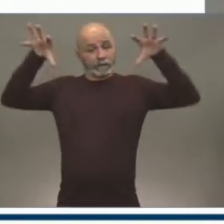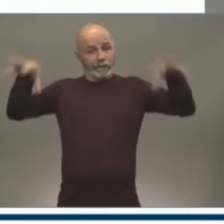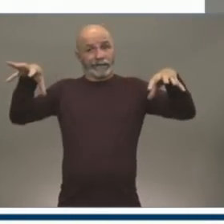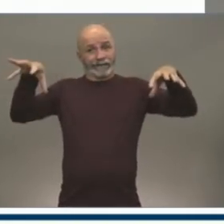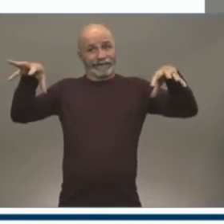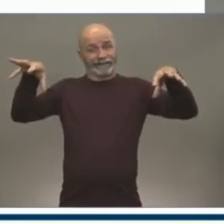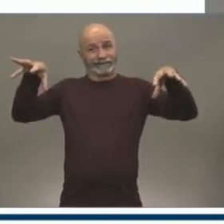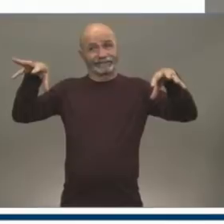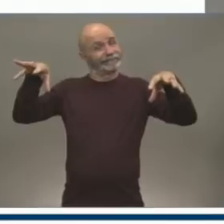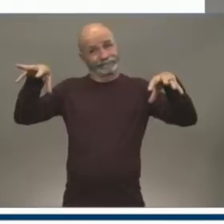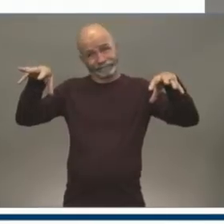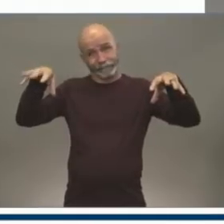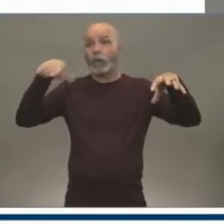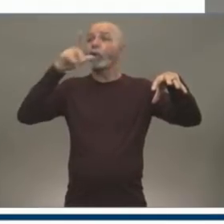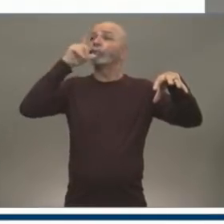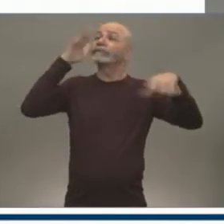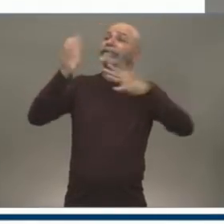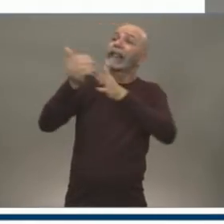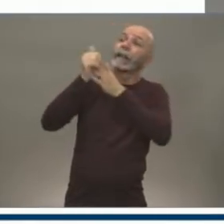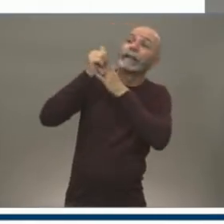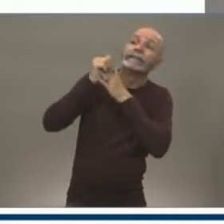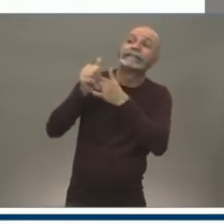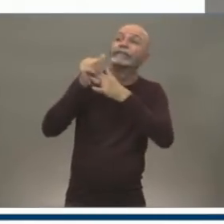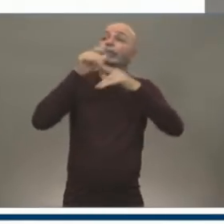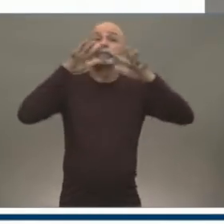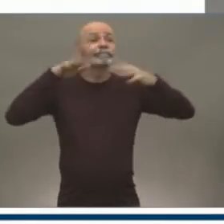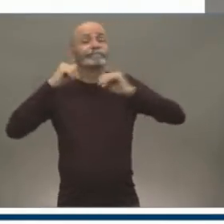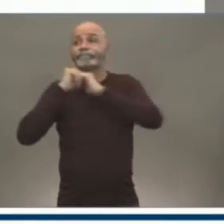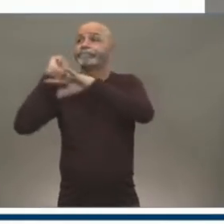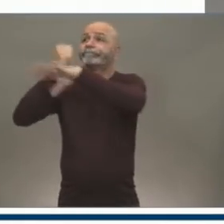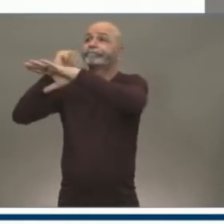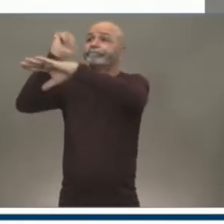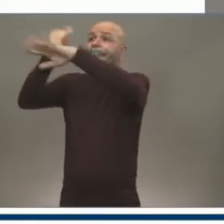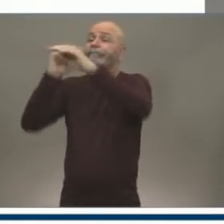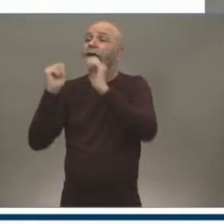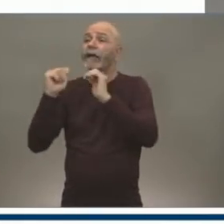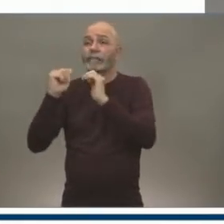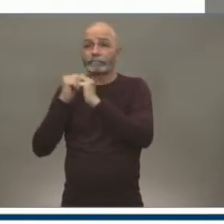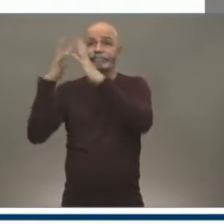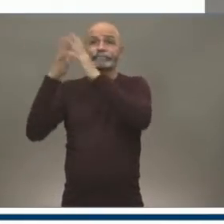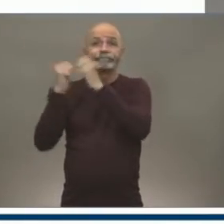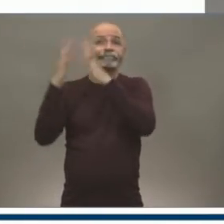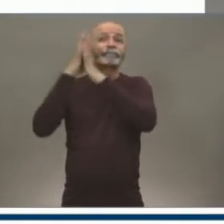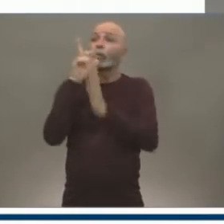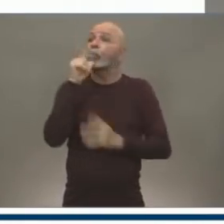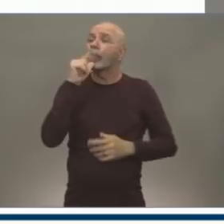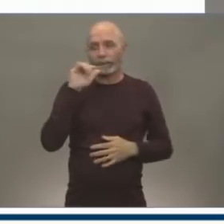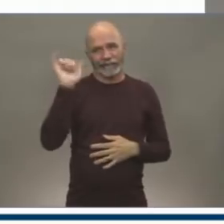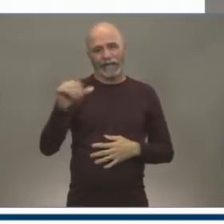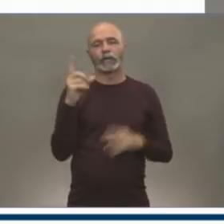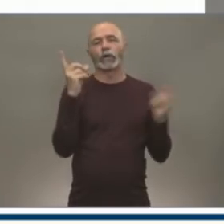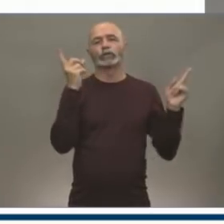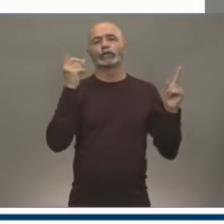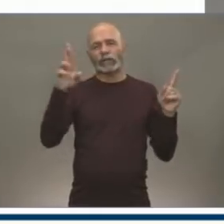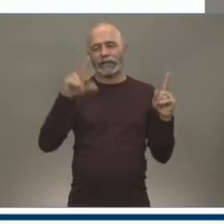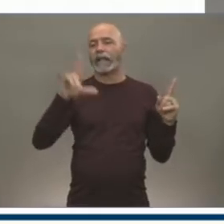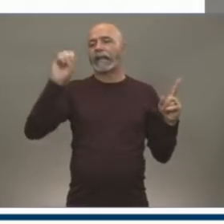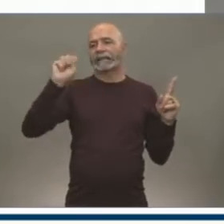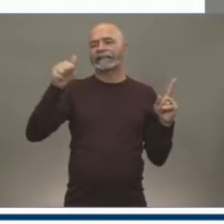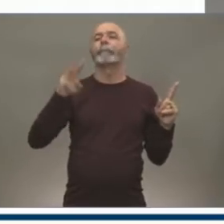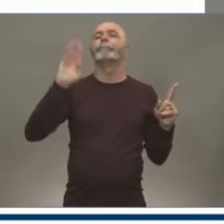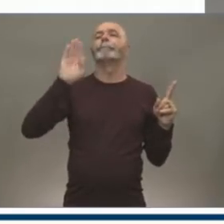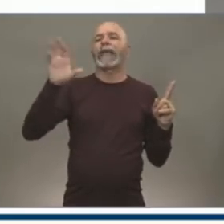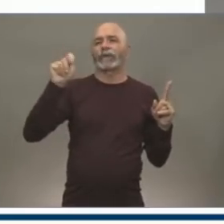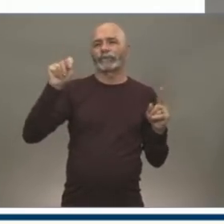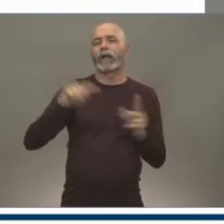the leaders who are developing that pop-up program, Drs. Barrett and Dr. Hatchett, they're doing their own